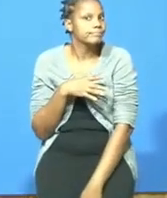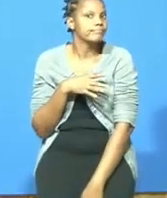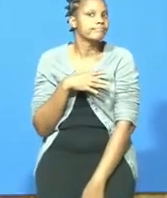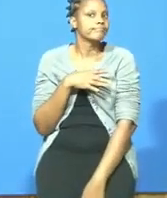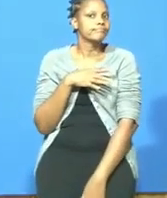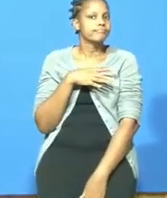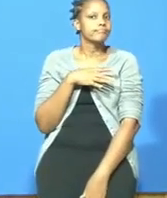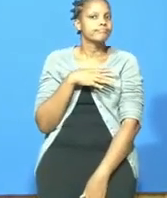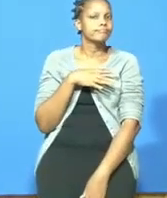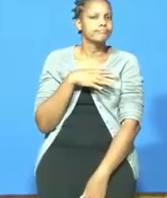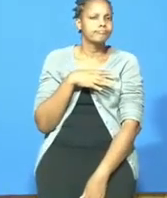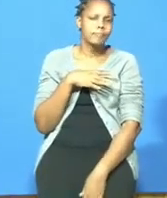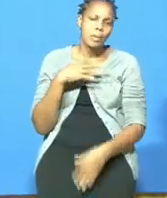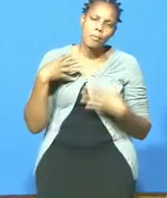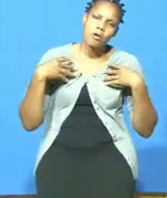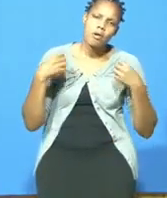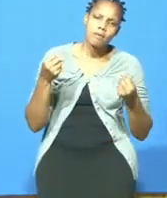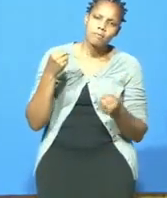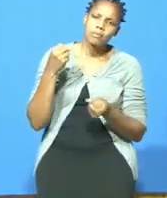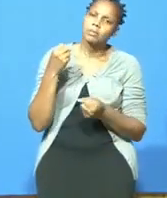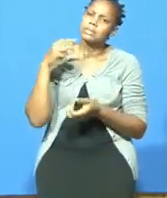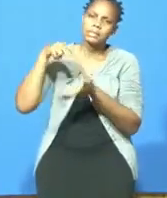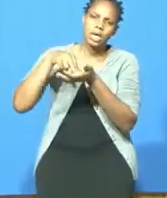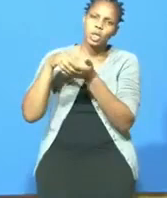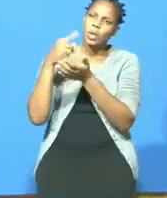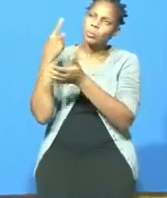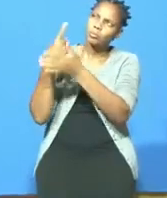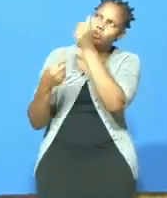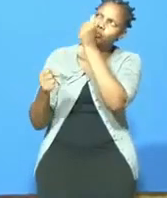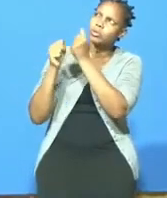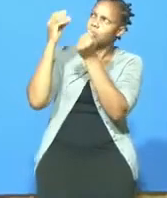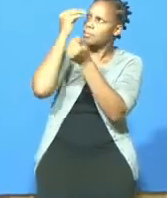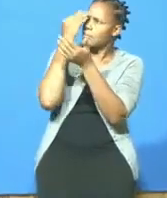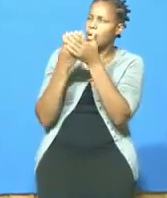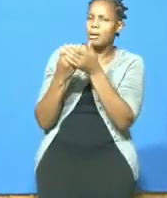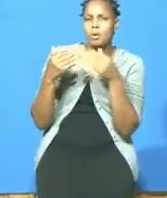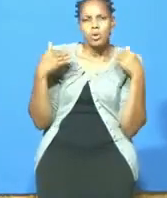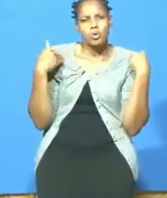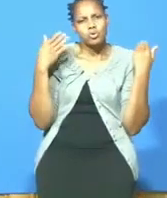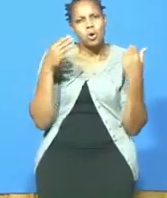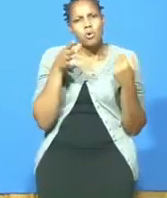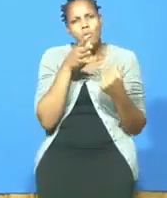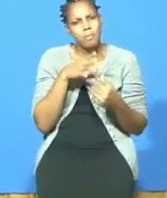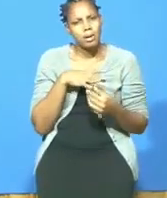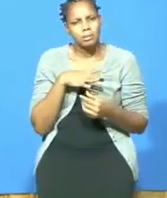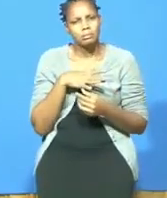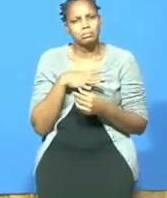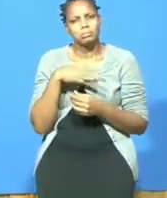and trust and obey him. Young lady, stand up.